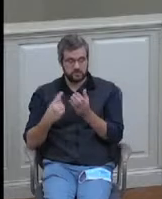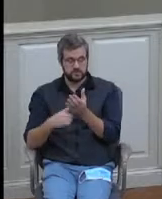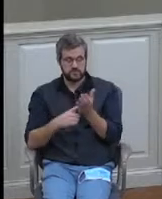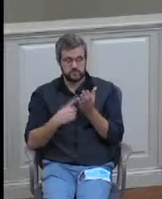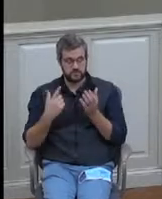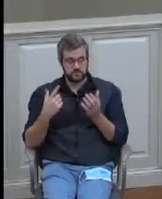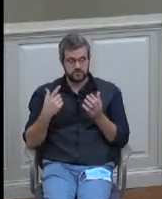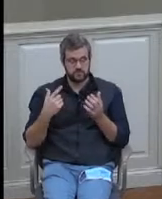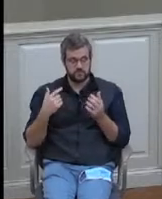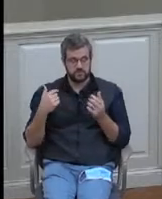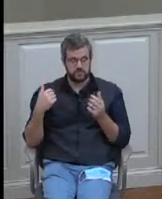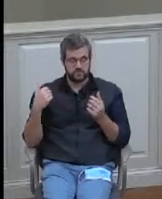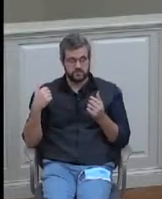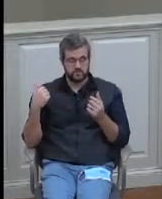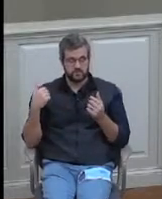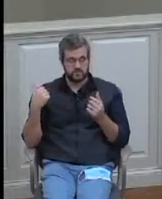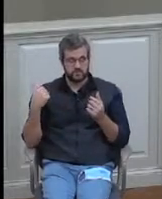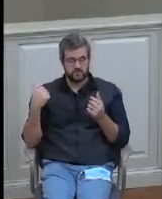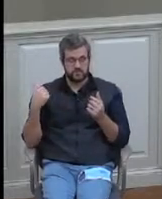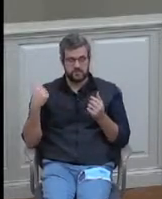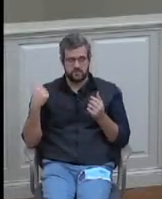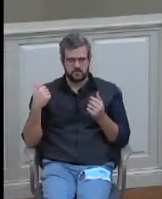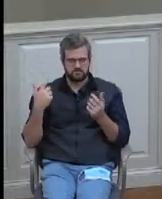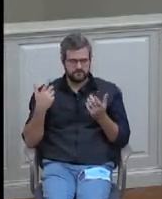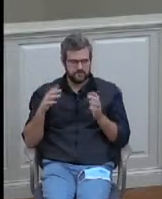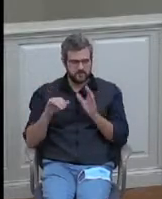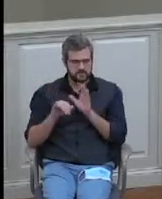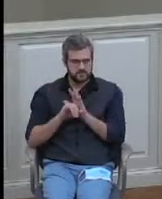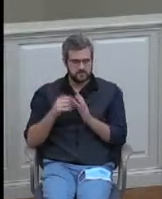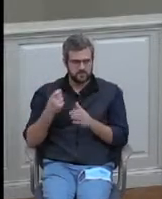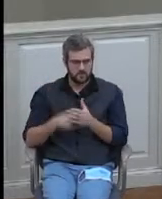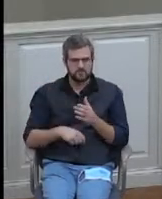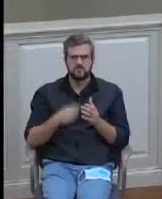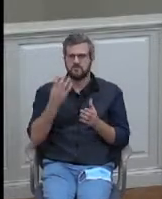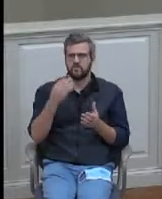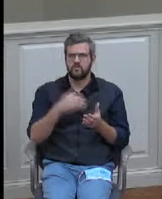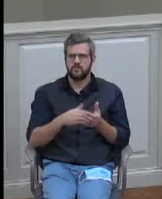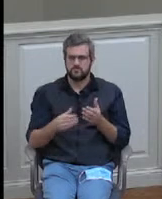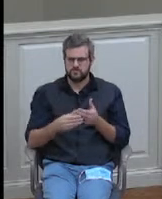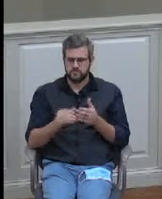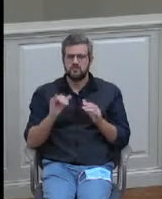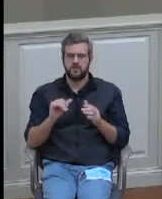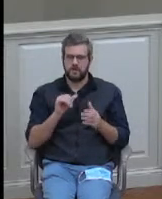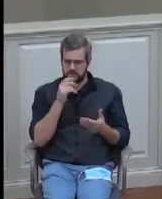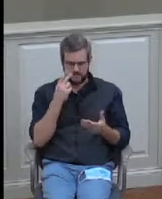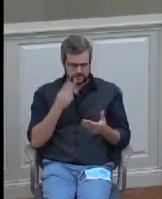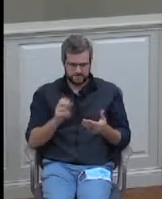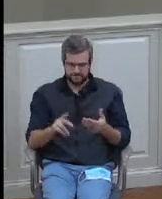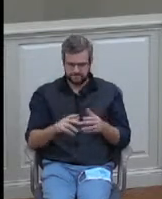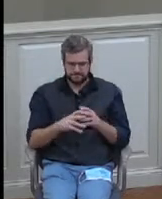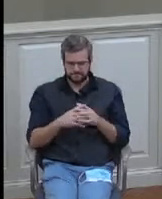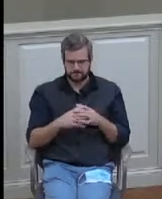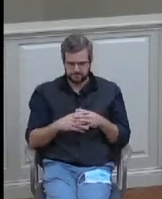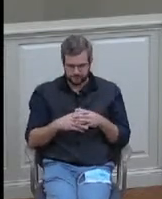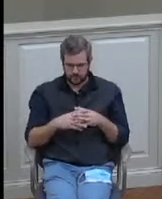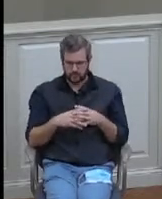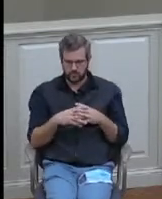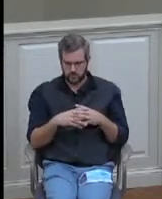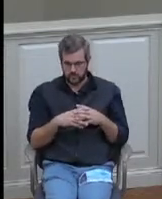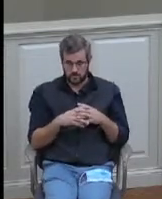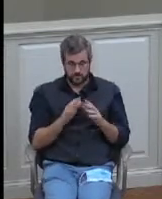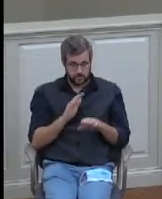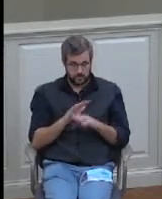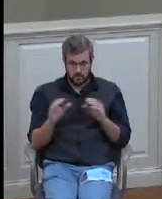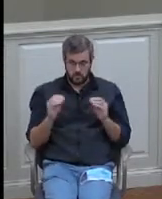Was there identified cost to this? Yes, $4,000. Okay, all right, I just didn't have it in front of me, okay. If there's no